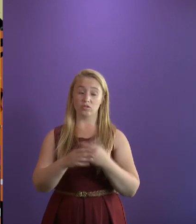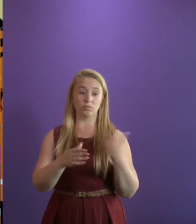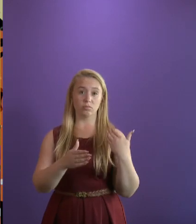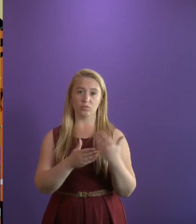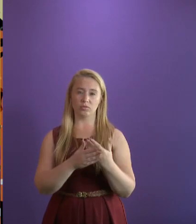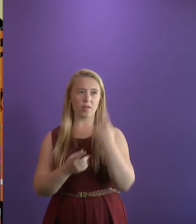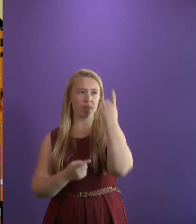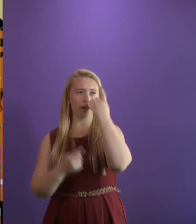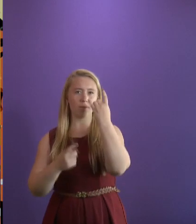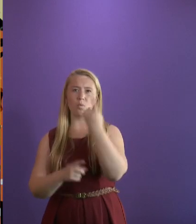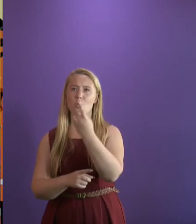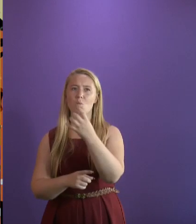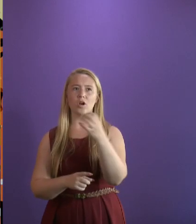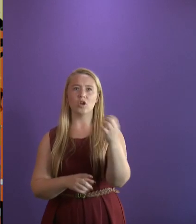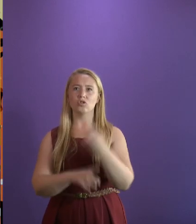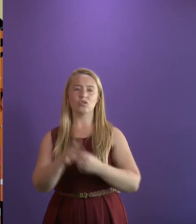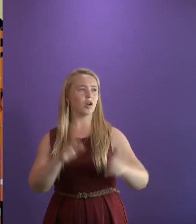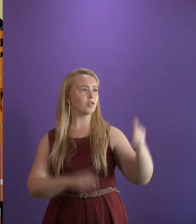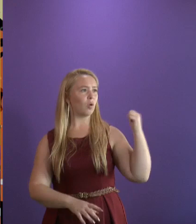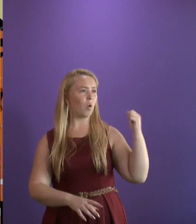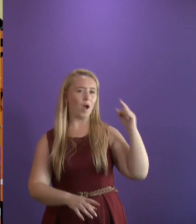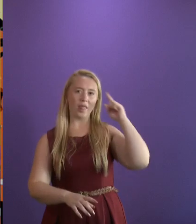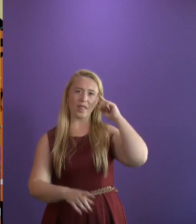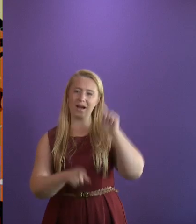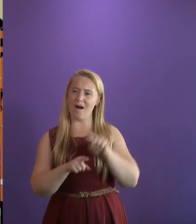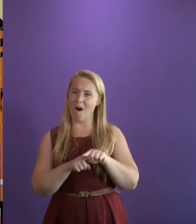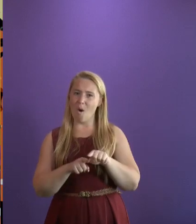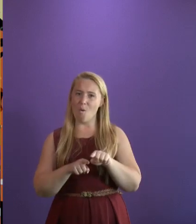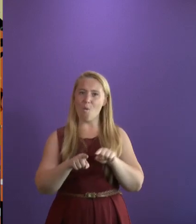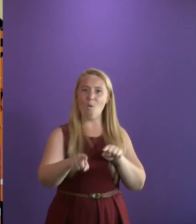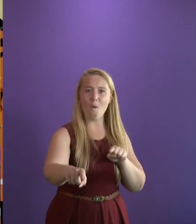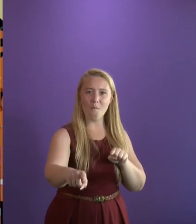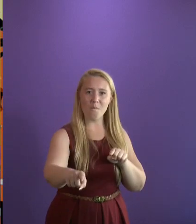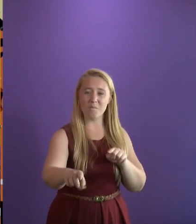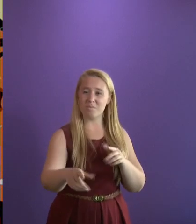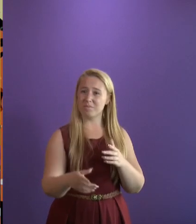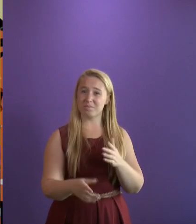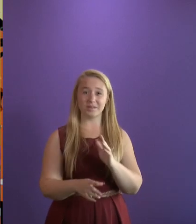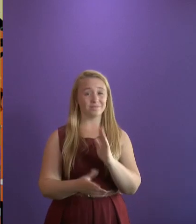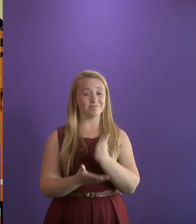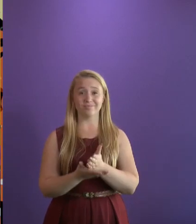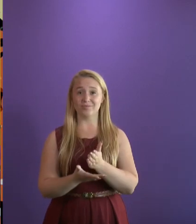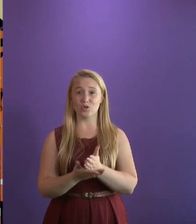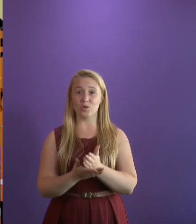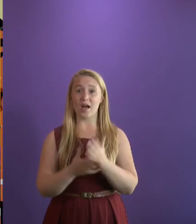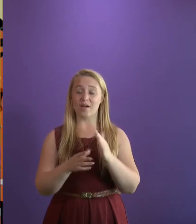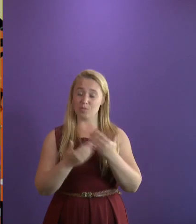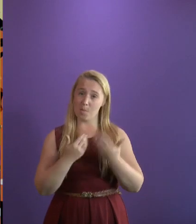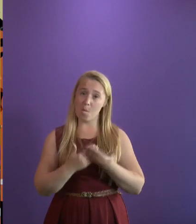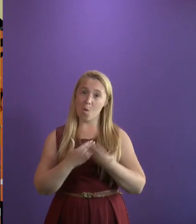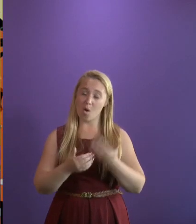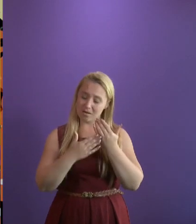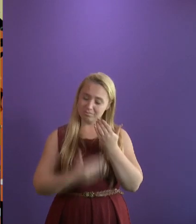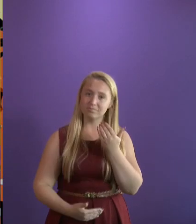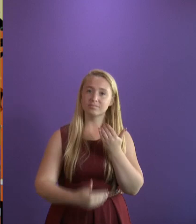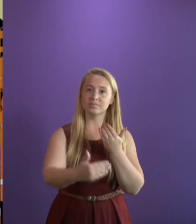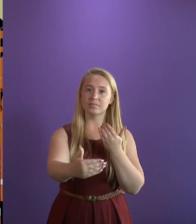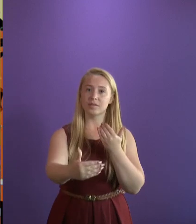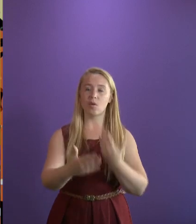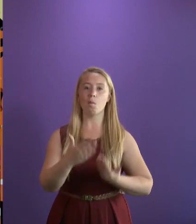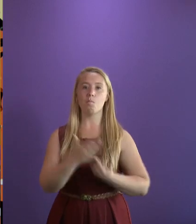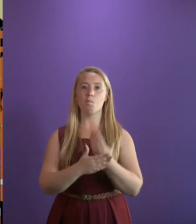years ago and you look at where we are now and you think we've come so far, but there's still so far to go. And I mean, I know in like modern studies